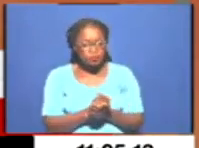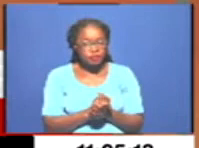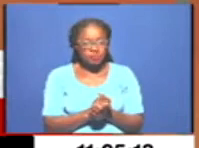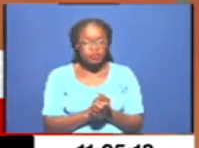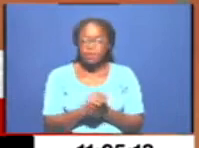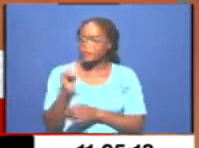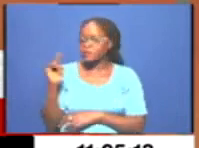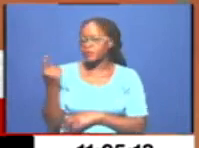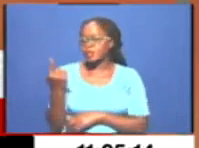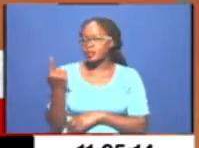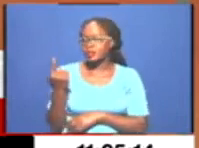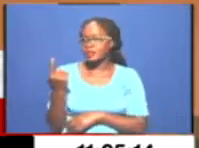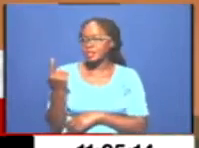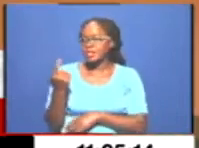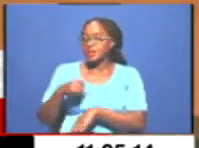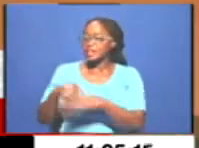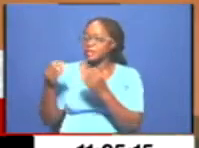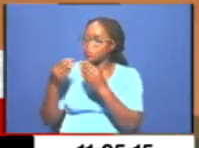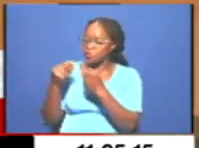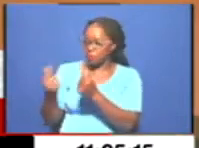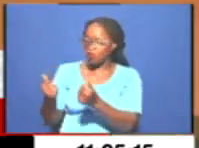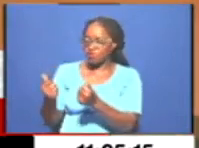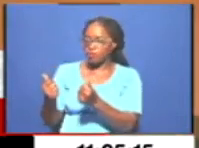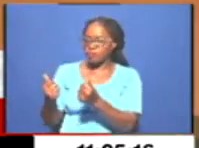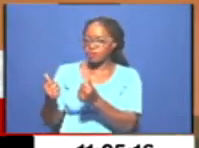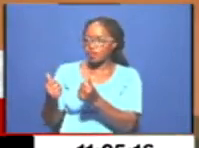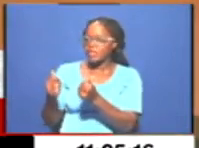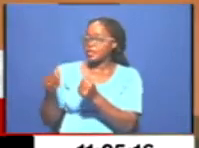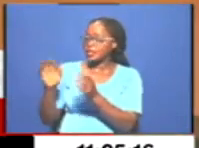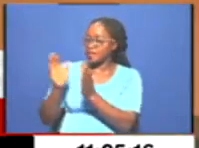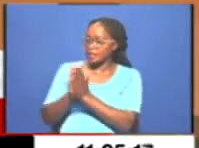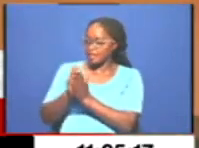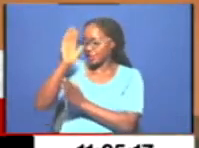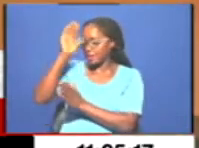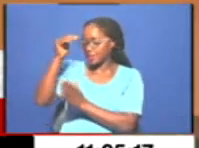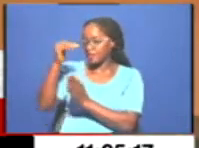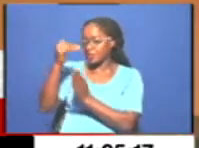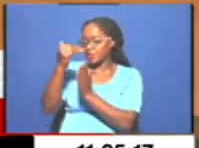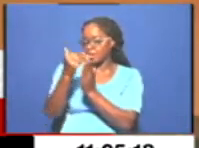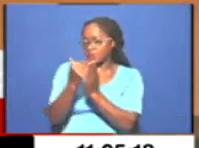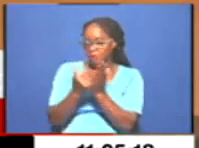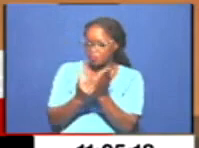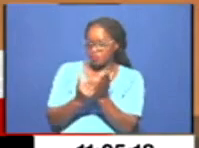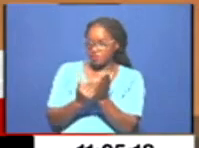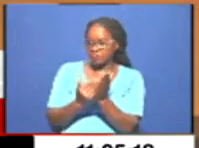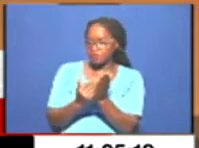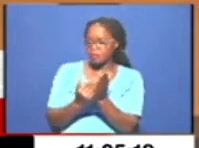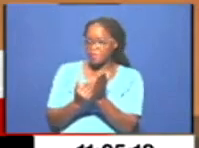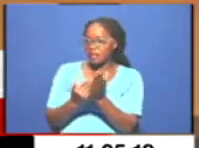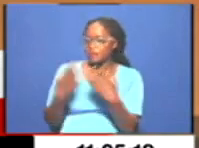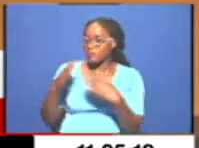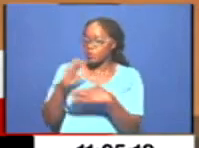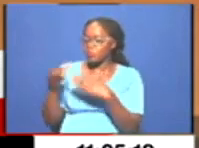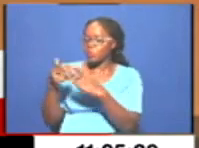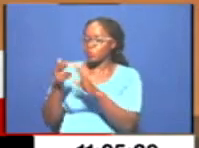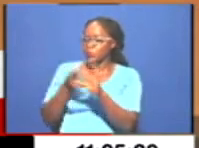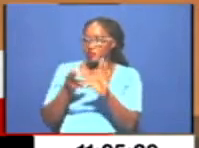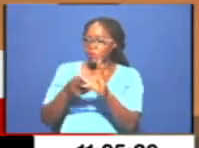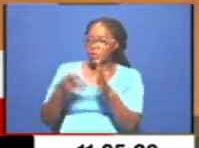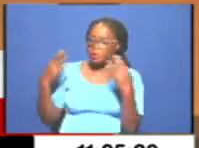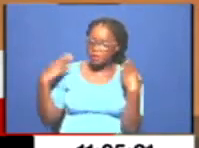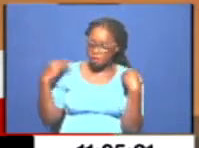First, once we sort out the elite aspect of athletes, we know everybody also is participating in sports is an